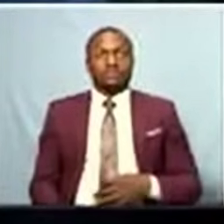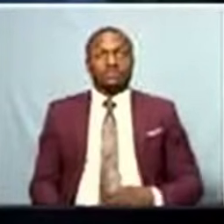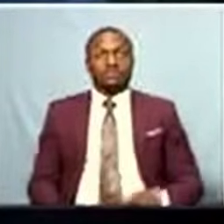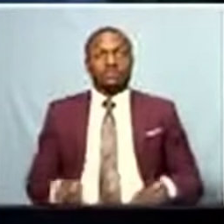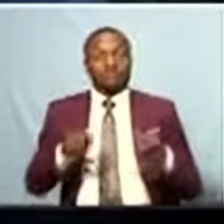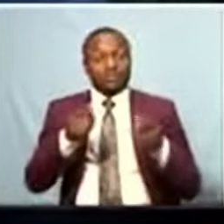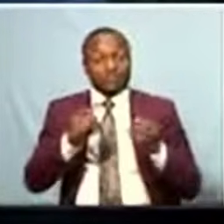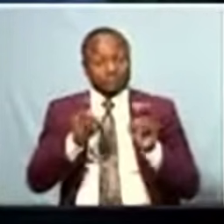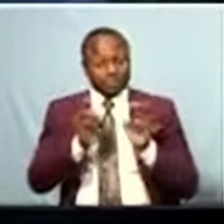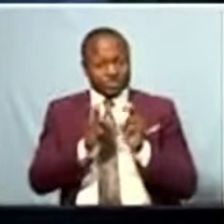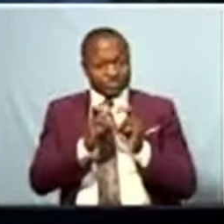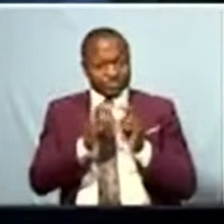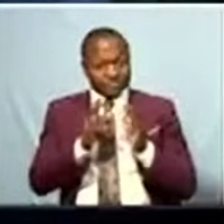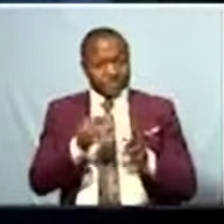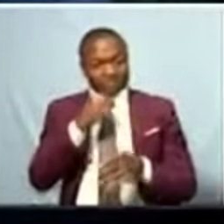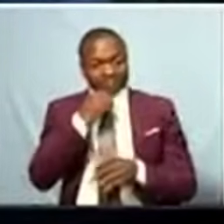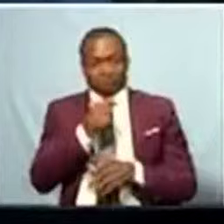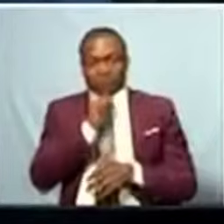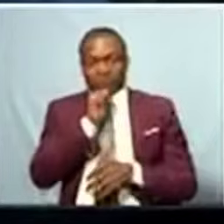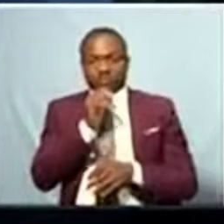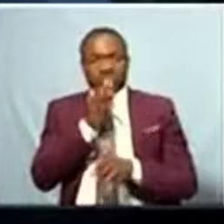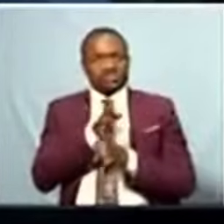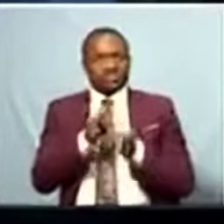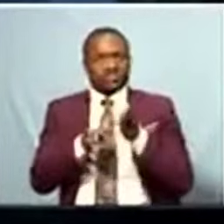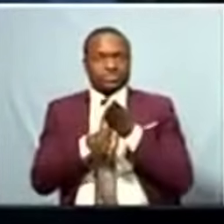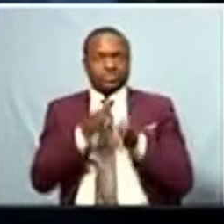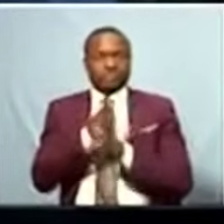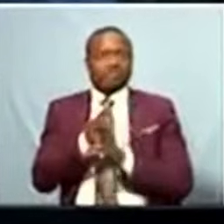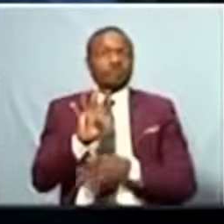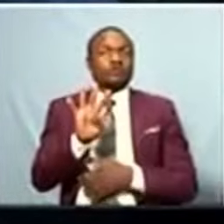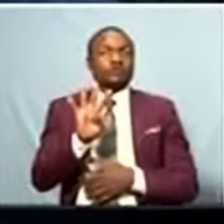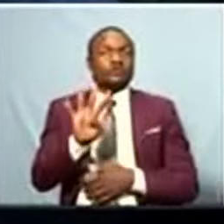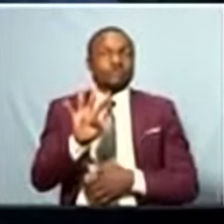when a contractor says, I am not building 4